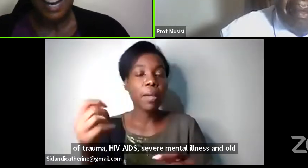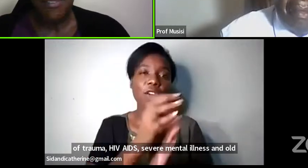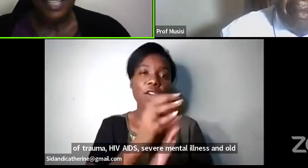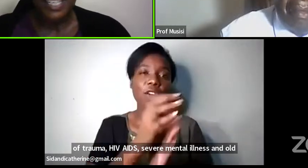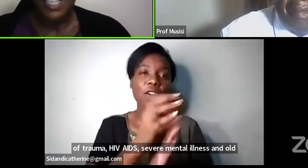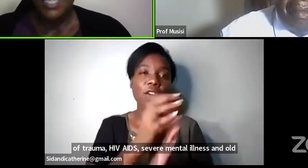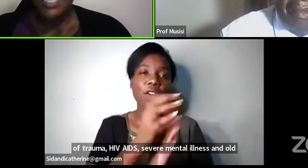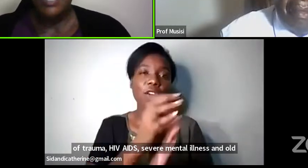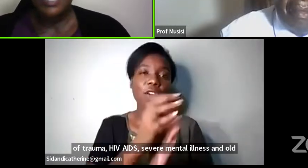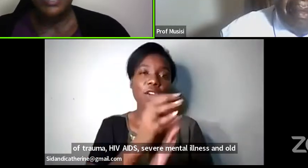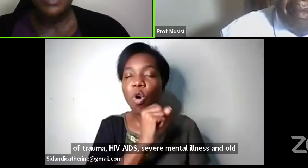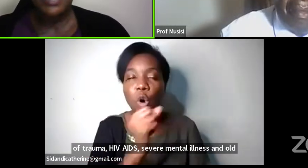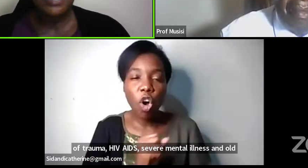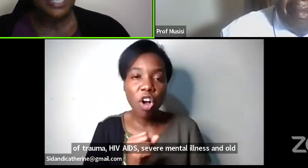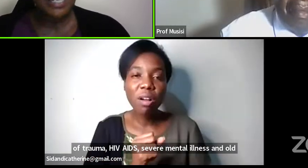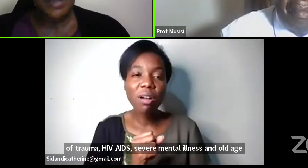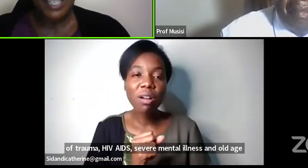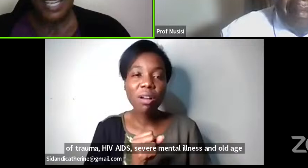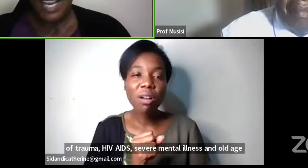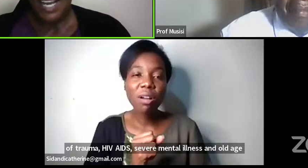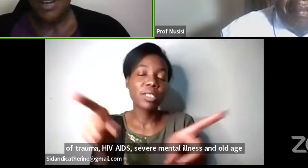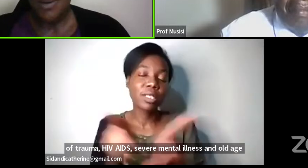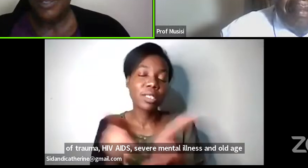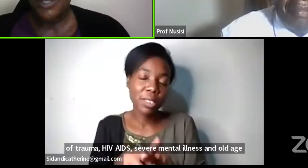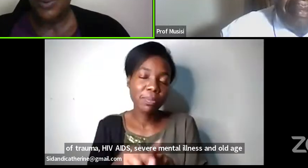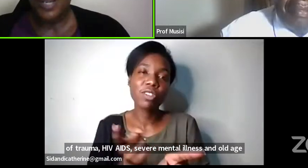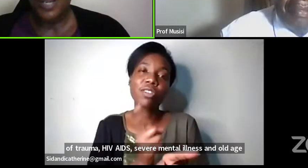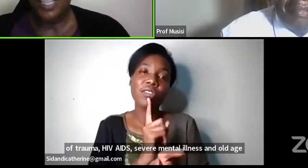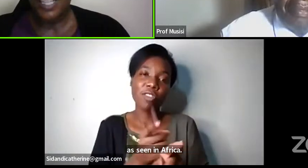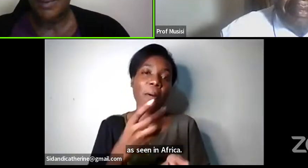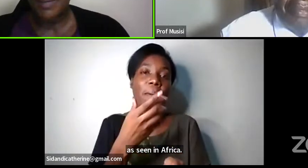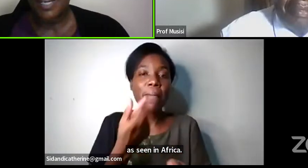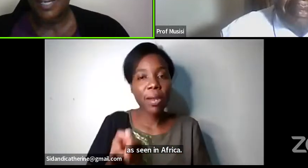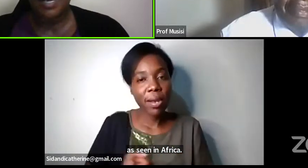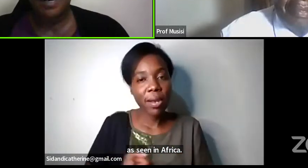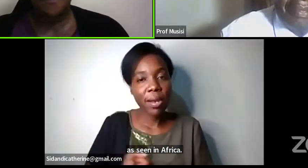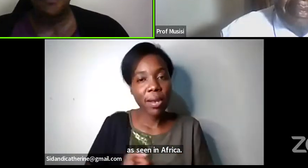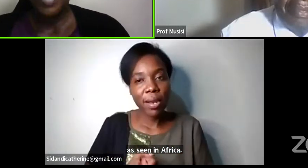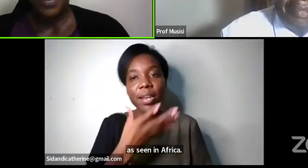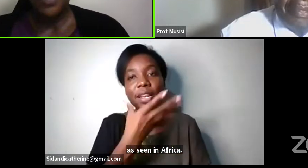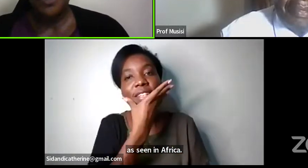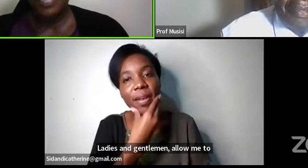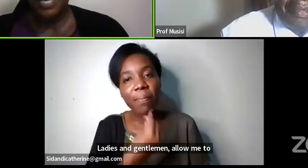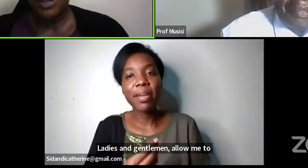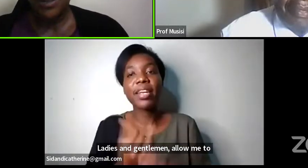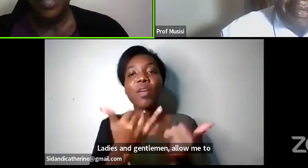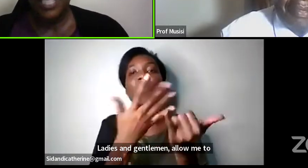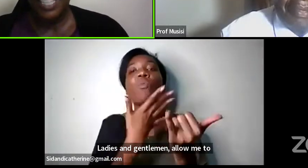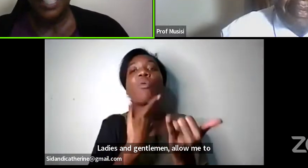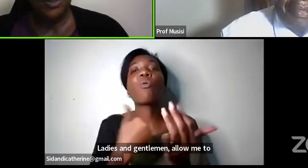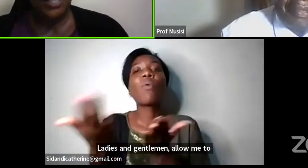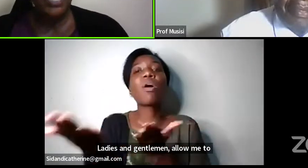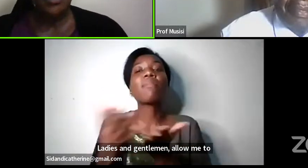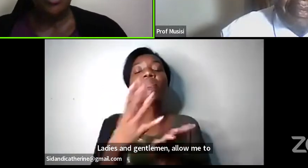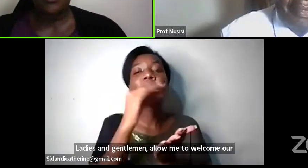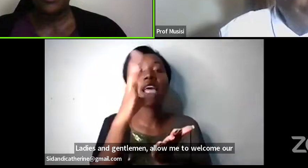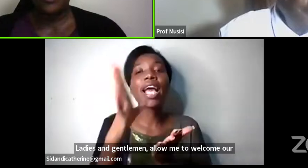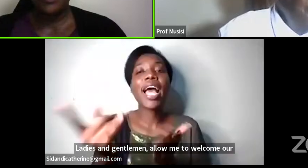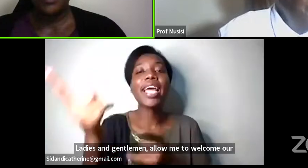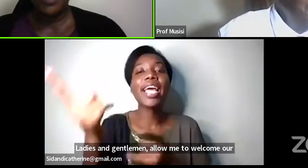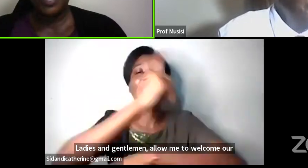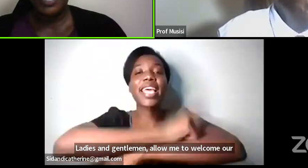in Africa. Ladies and gentlemen, allow me to welcome our speaker of the day to start us